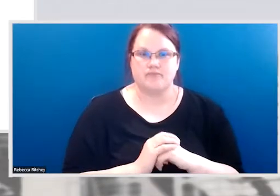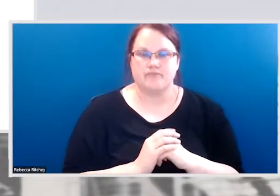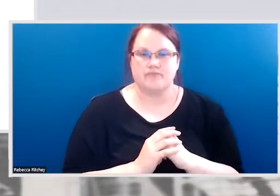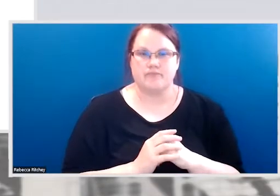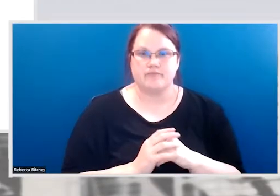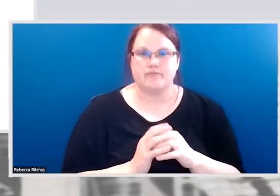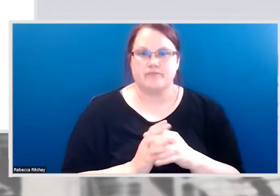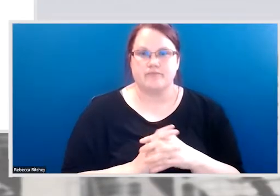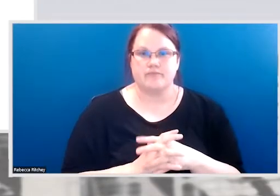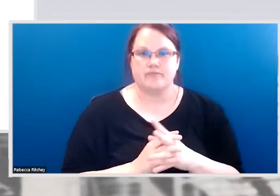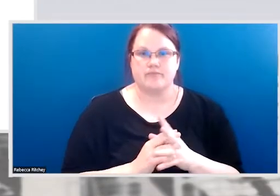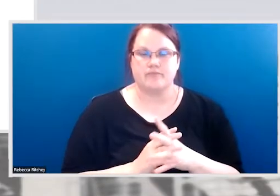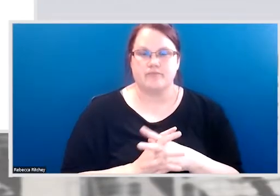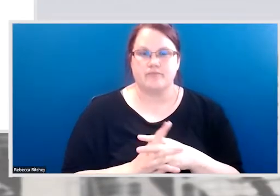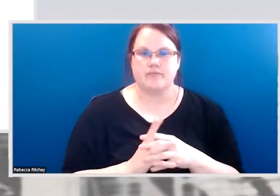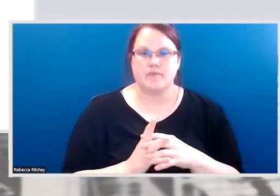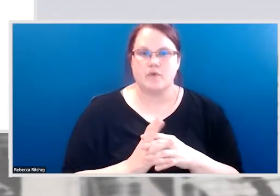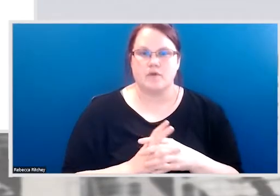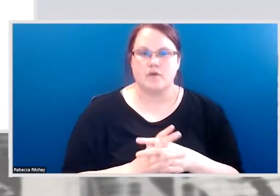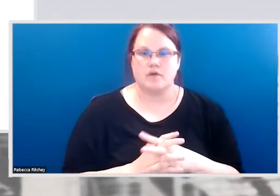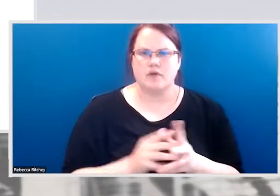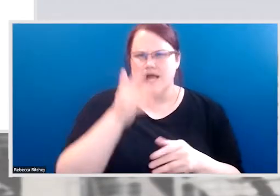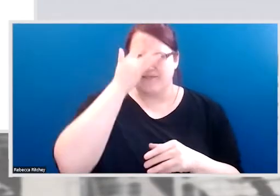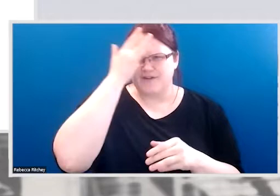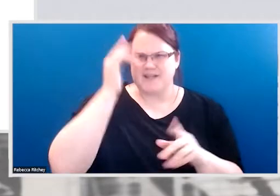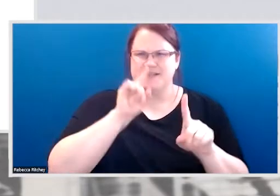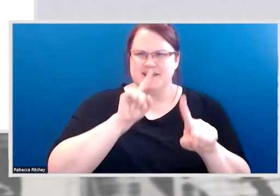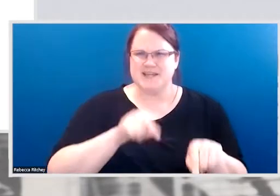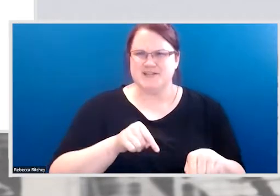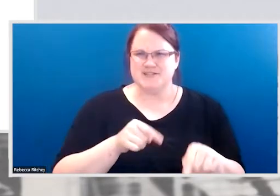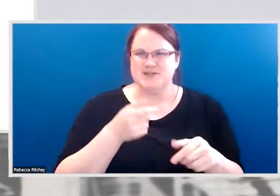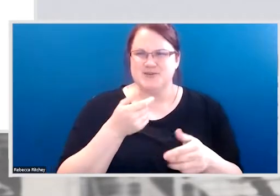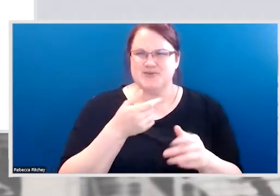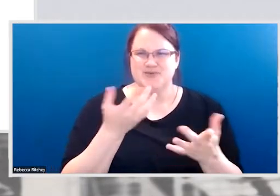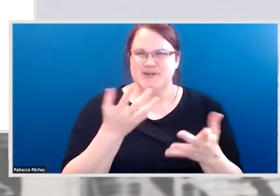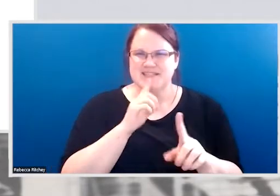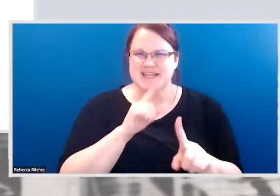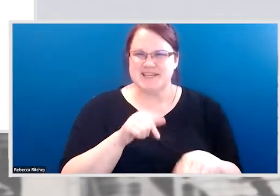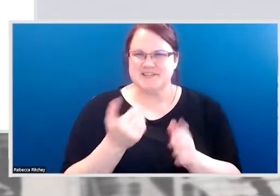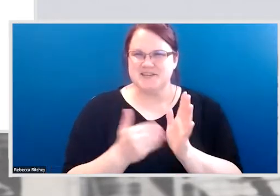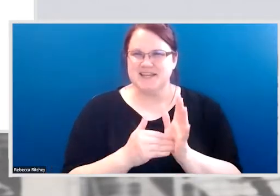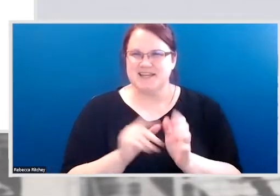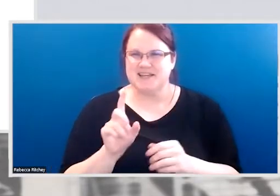Very good. Brendan, I actually forget the answer to this one. What is the correct answer?